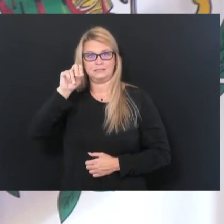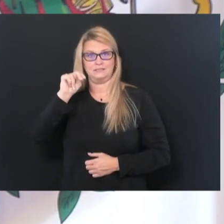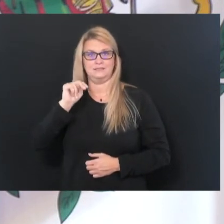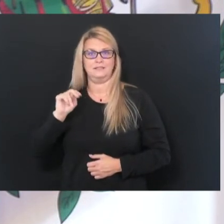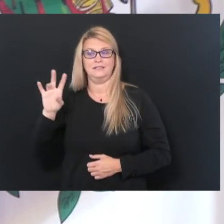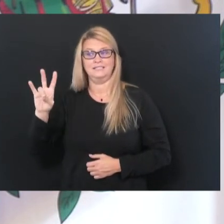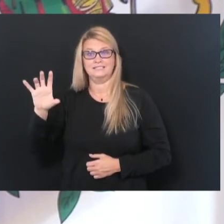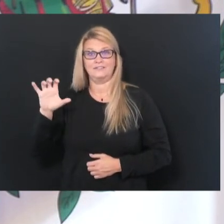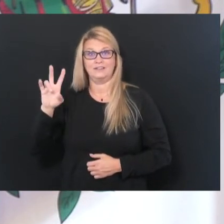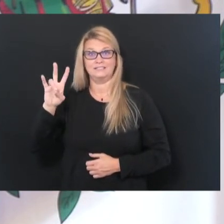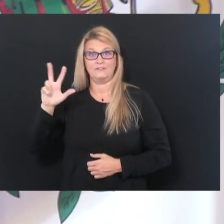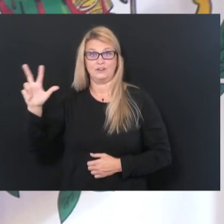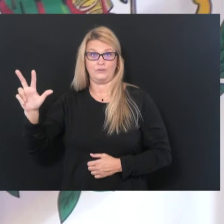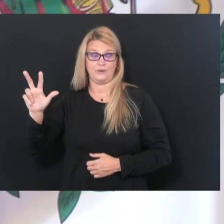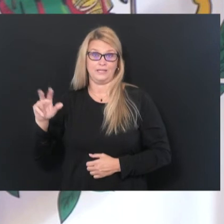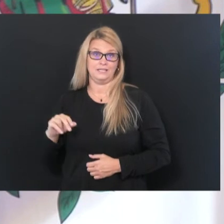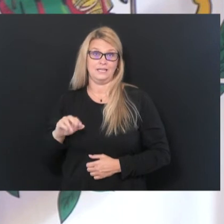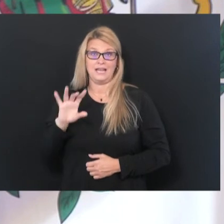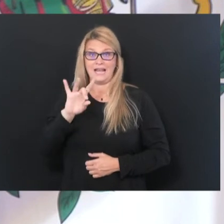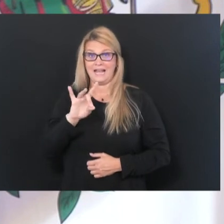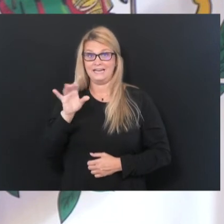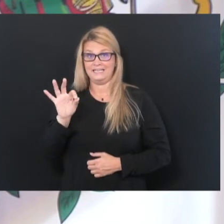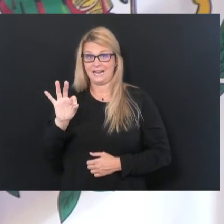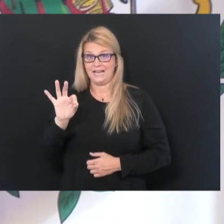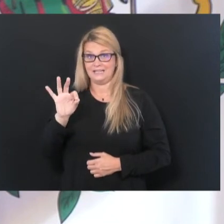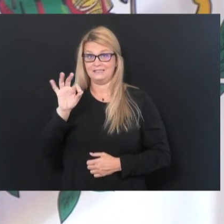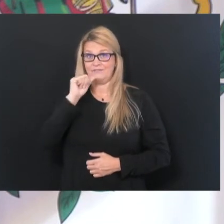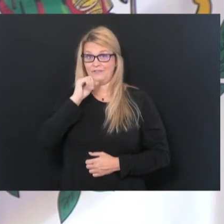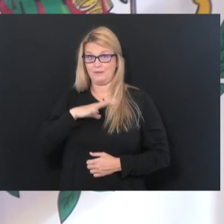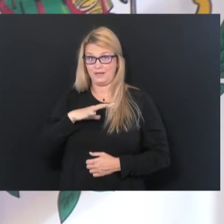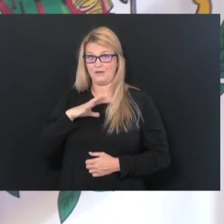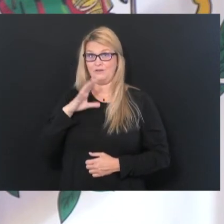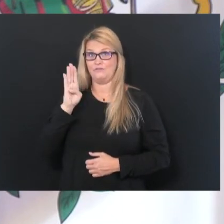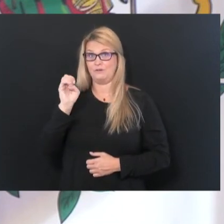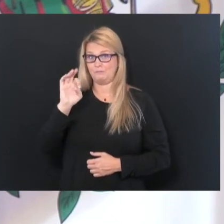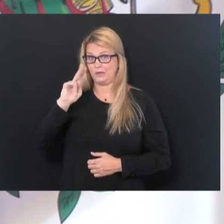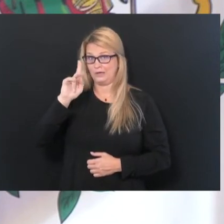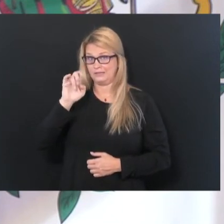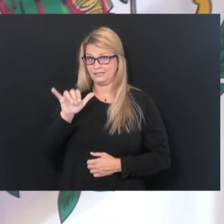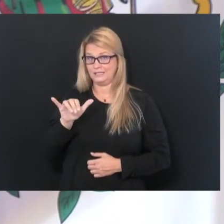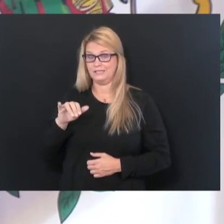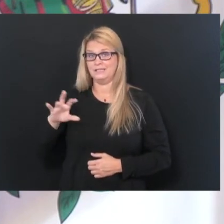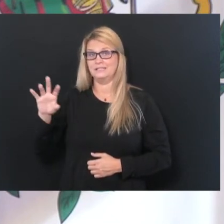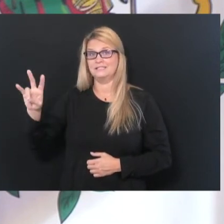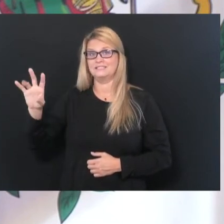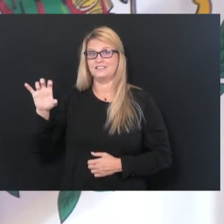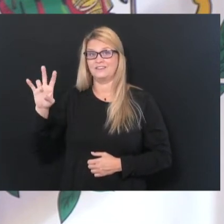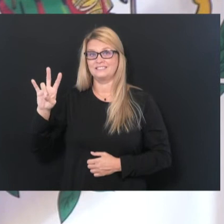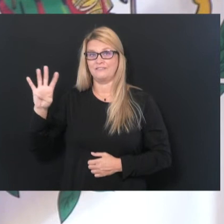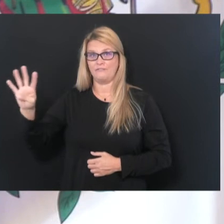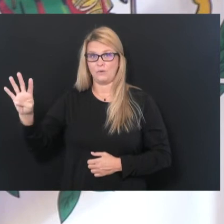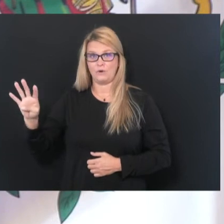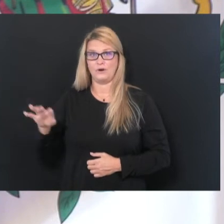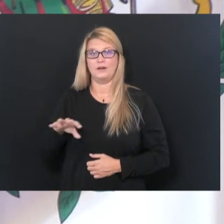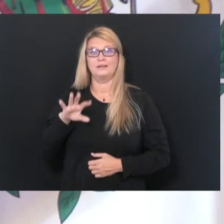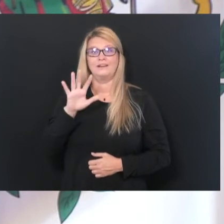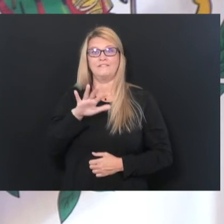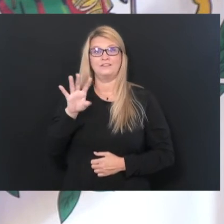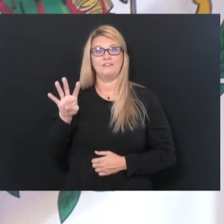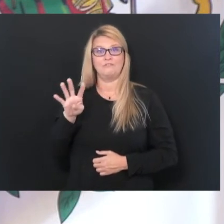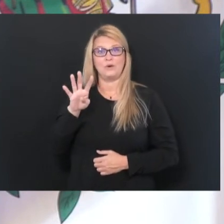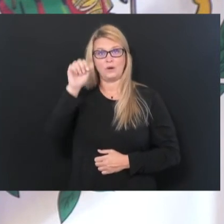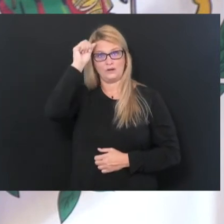Our 773rd death, an 89-year-old female from Berkeley County. Our 774th death, a